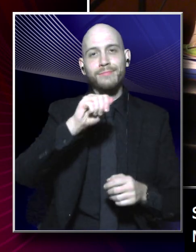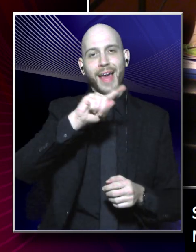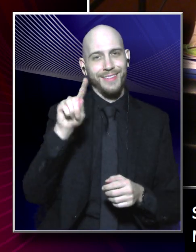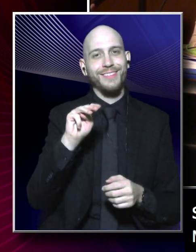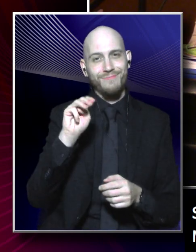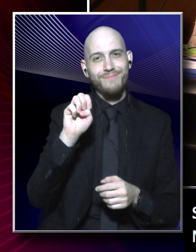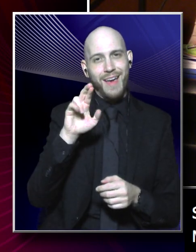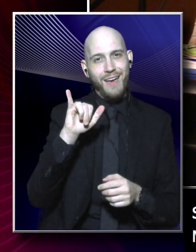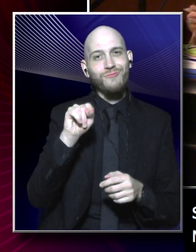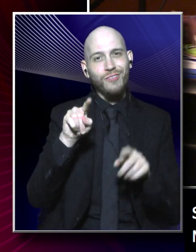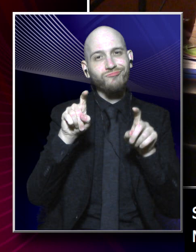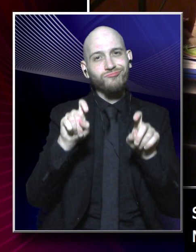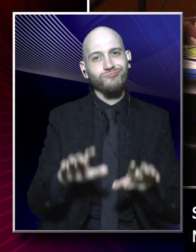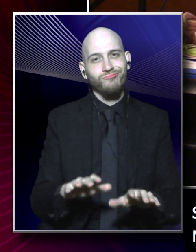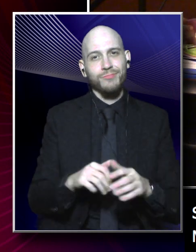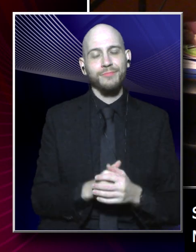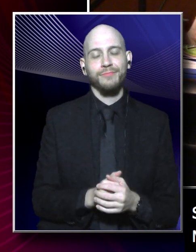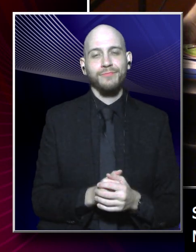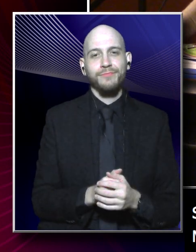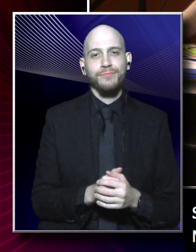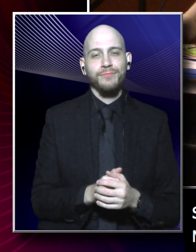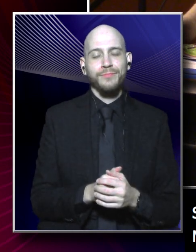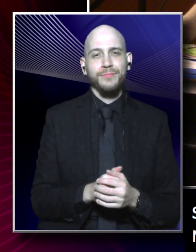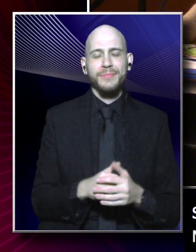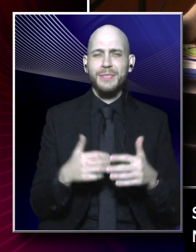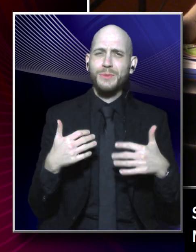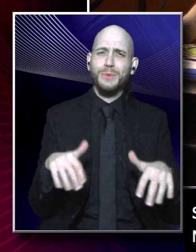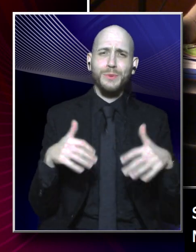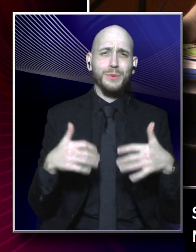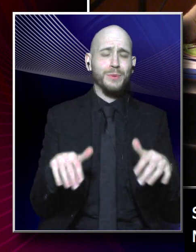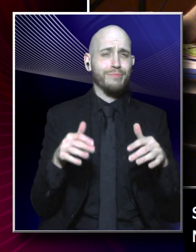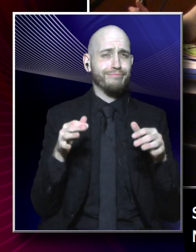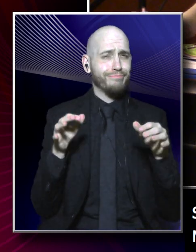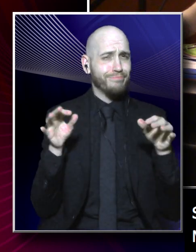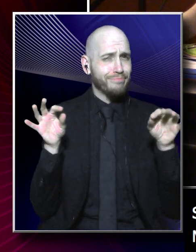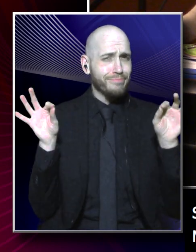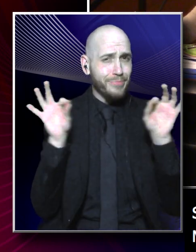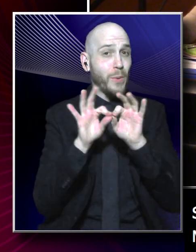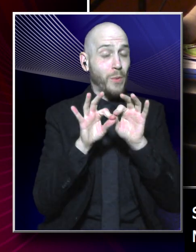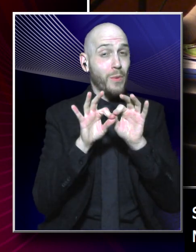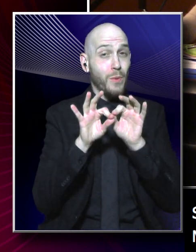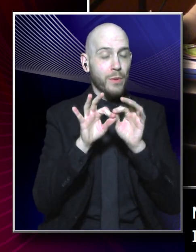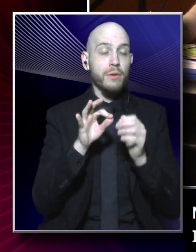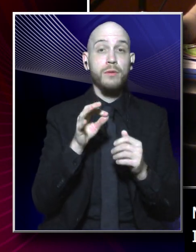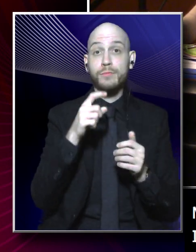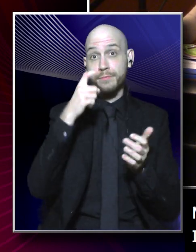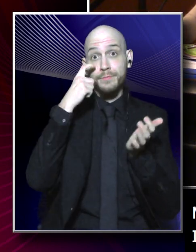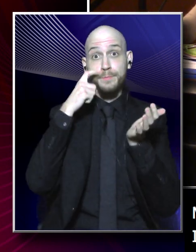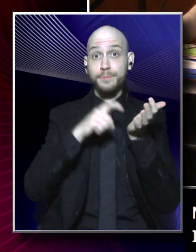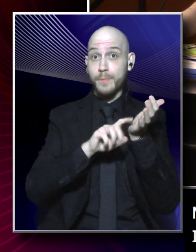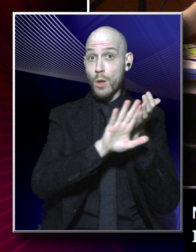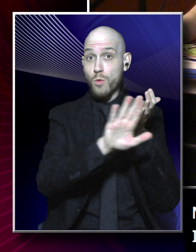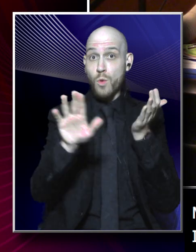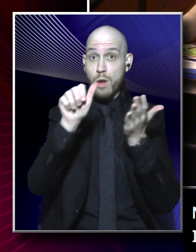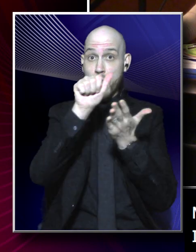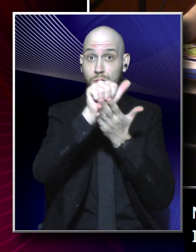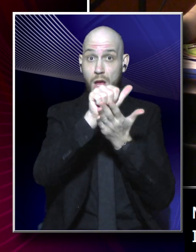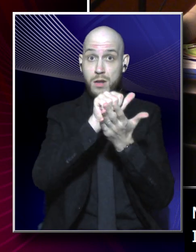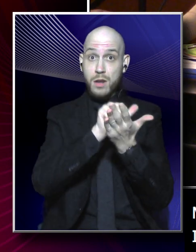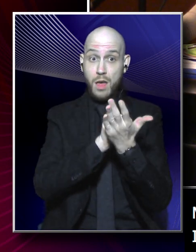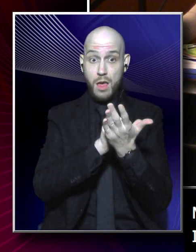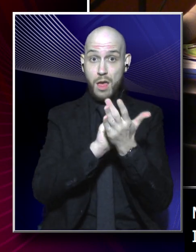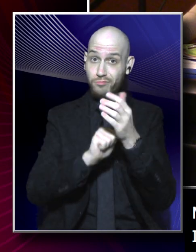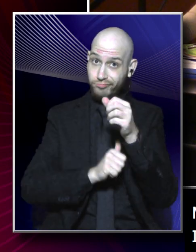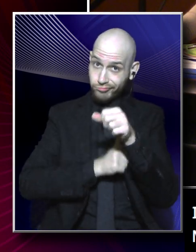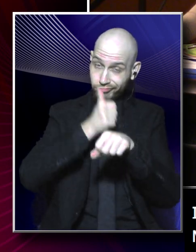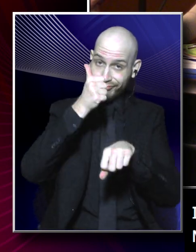So this is so important that in our agenda, you will see 20 minutes given